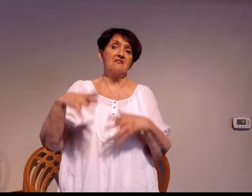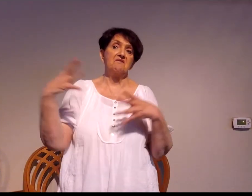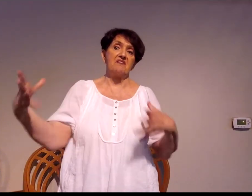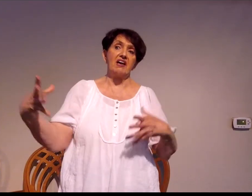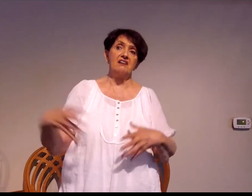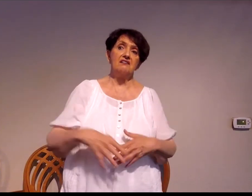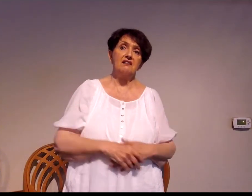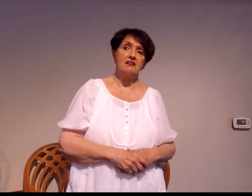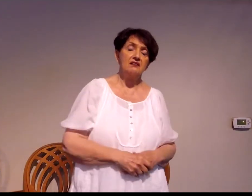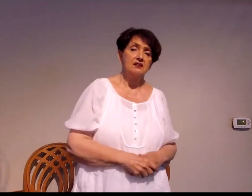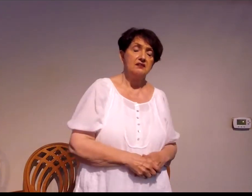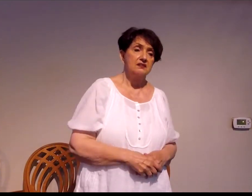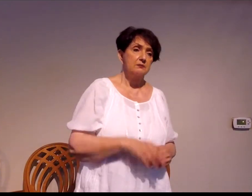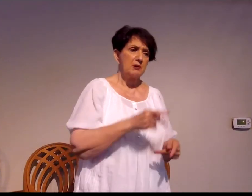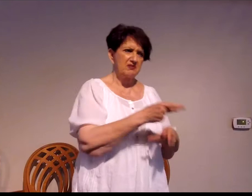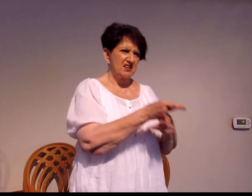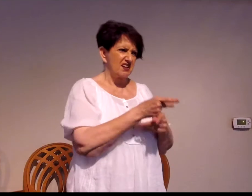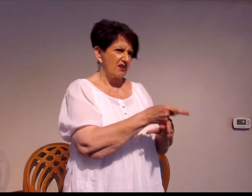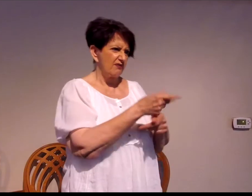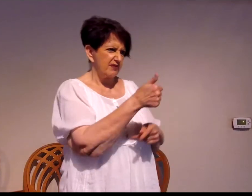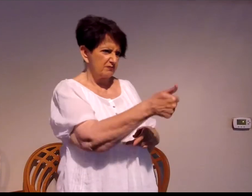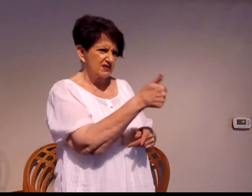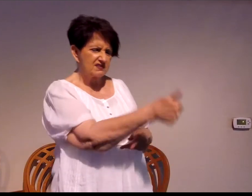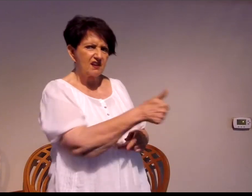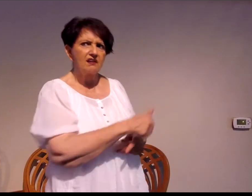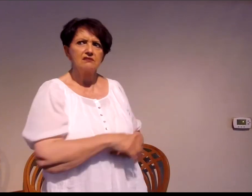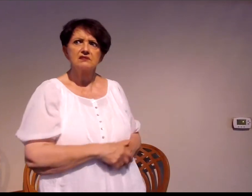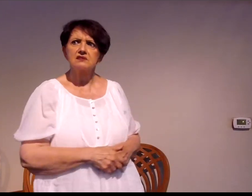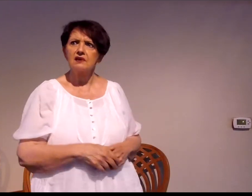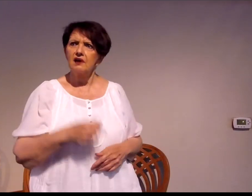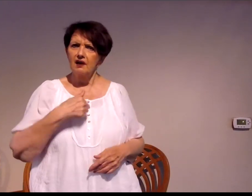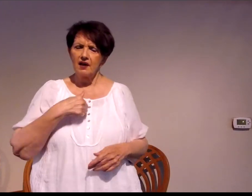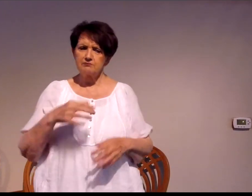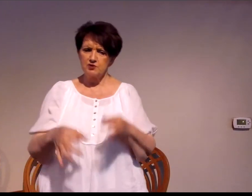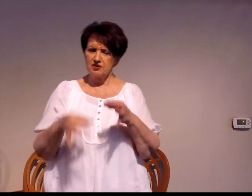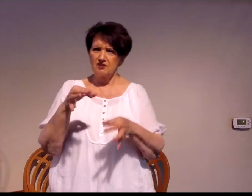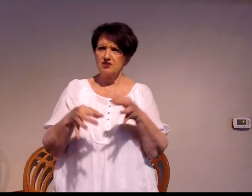don't they take better care of themselves? I'm judging because